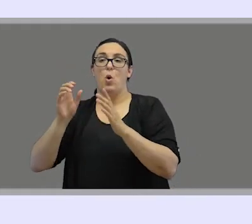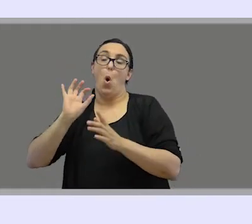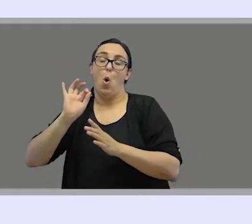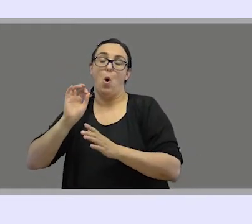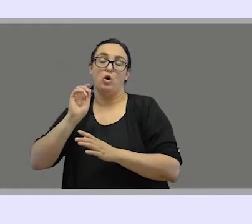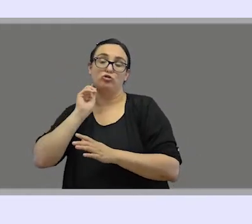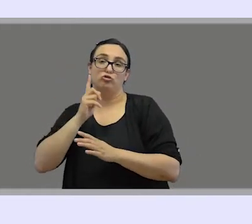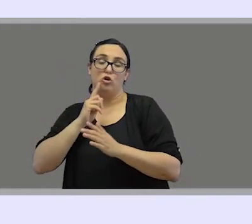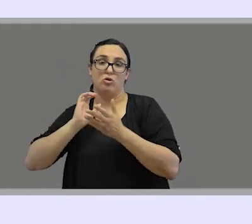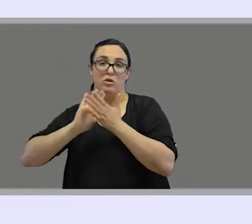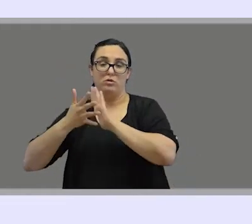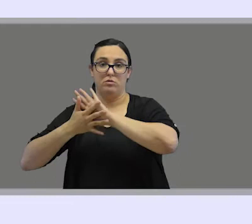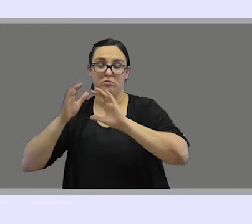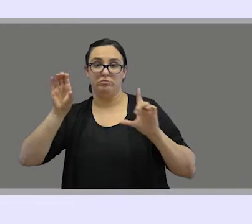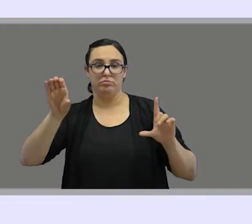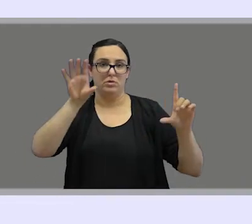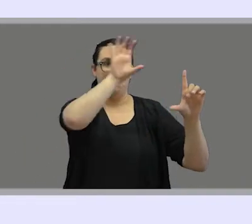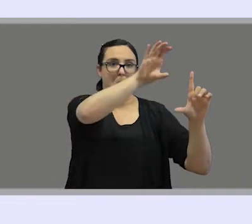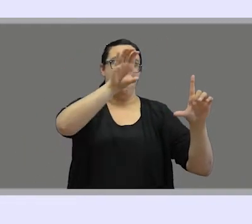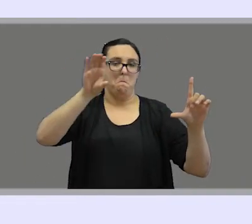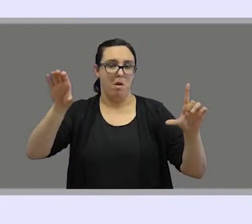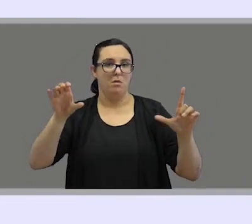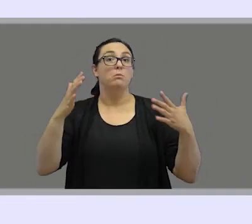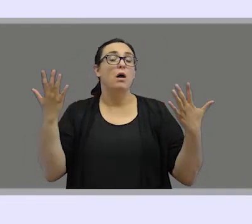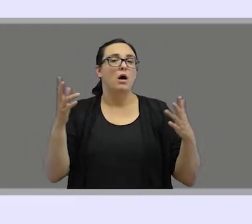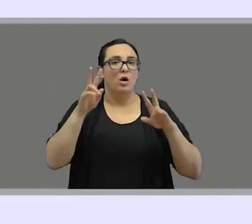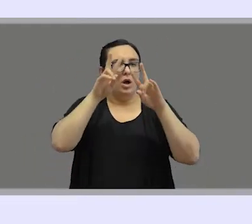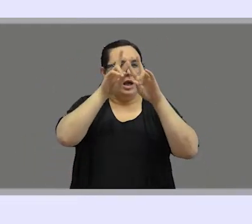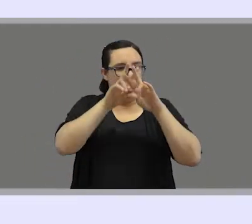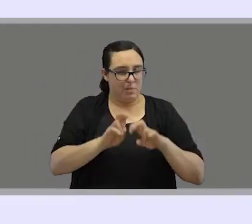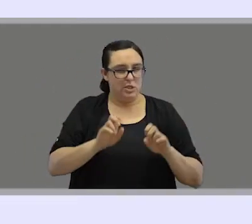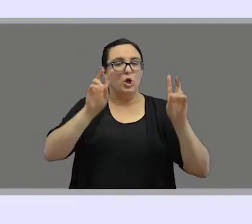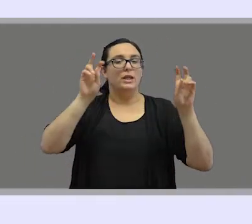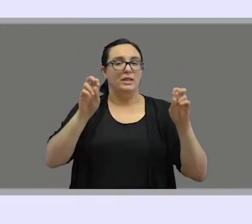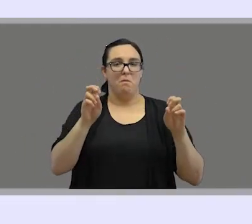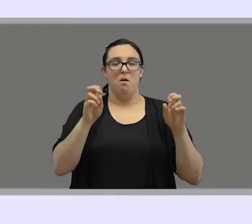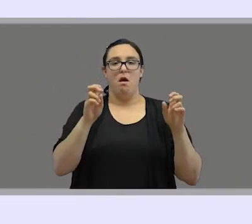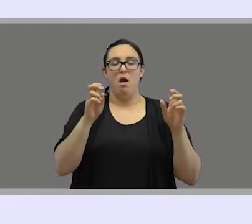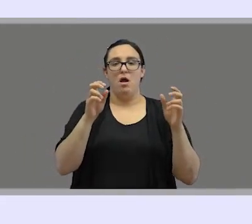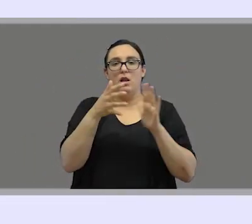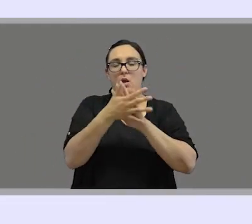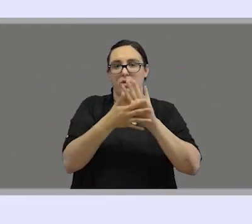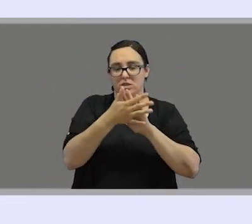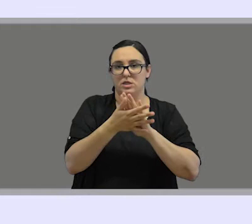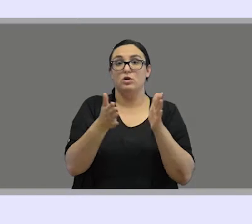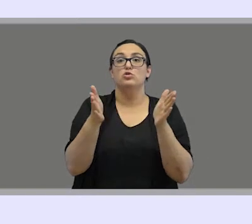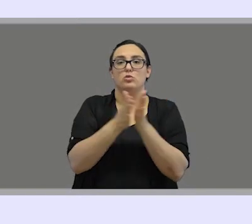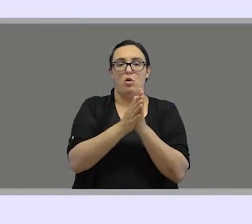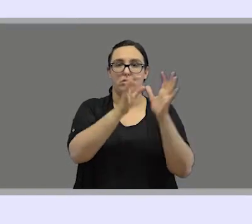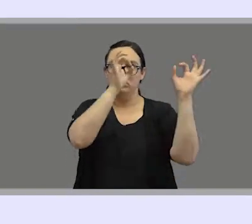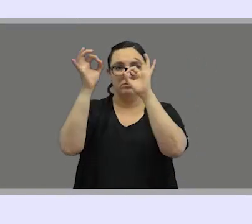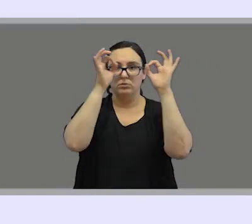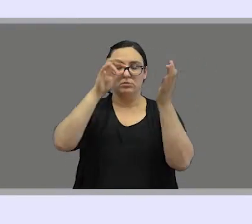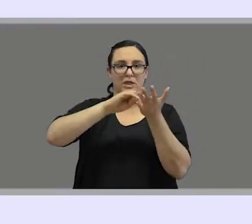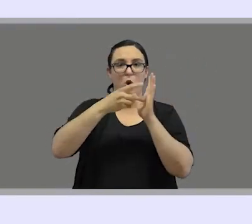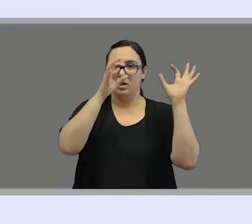interpreter. But studies and research using sign language with eye tracking technologies have